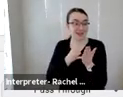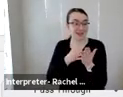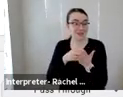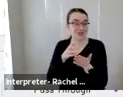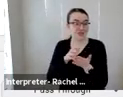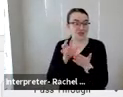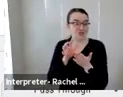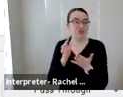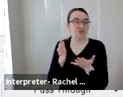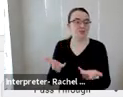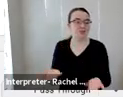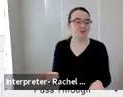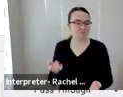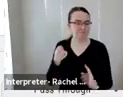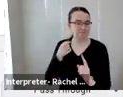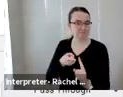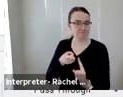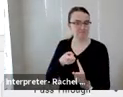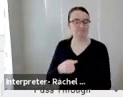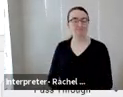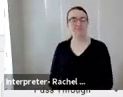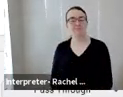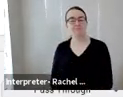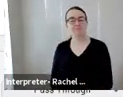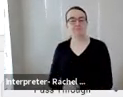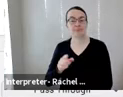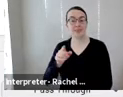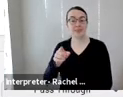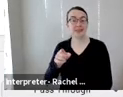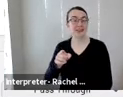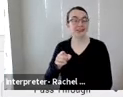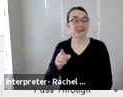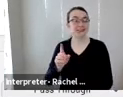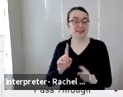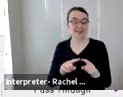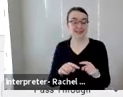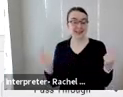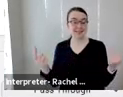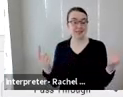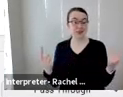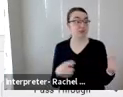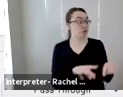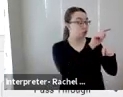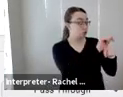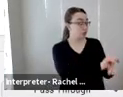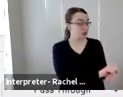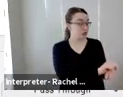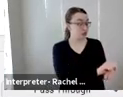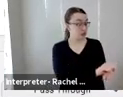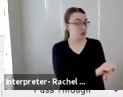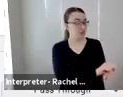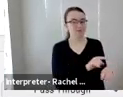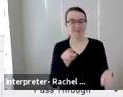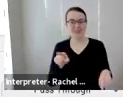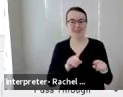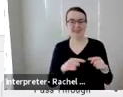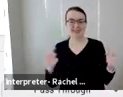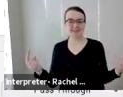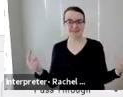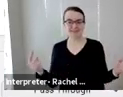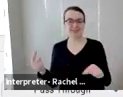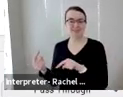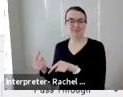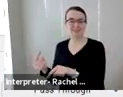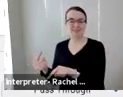it, because this is the inverse of the traditional, I'm going to do a drawing, and then I'm going to do a